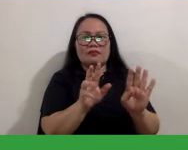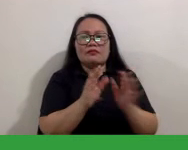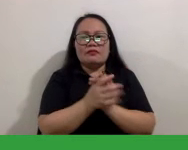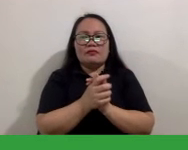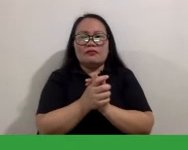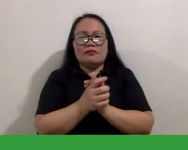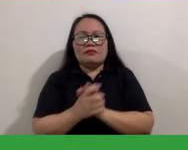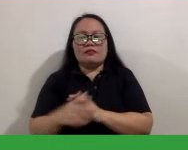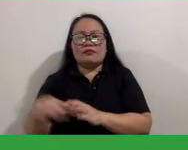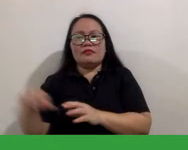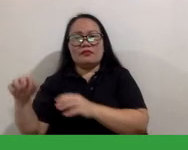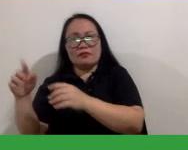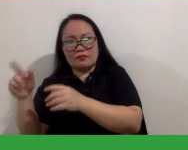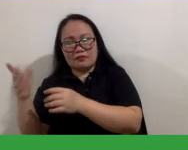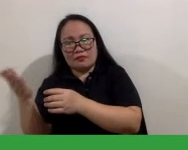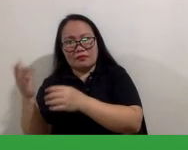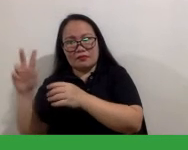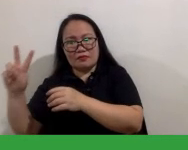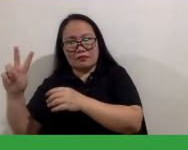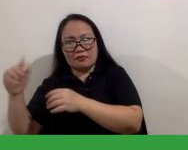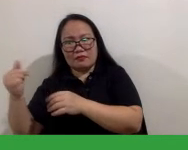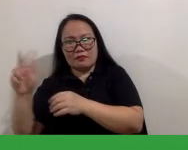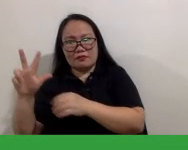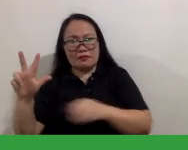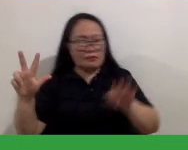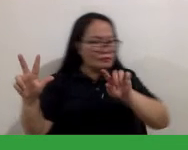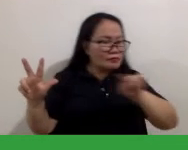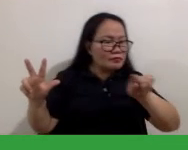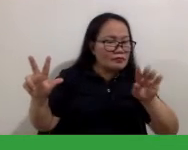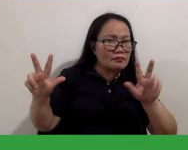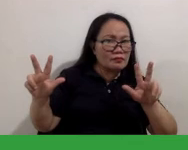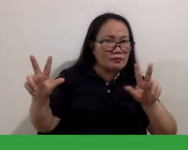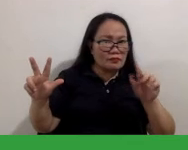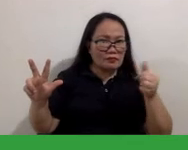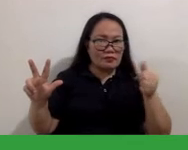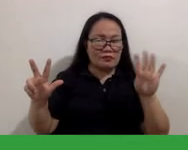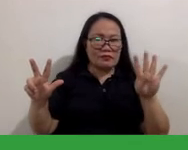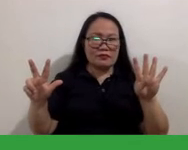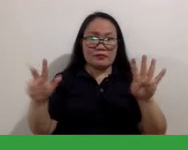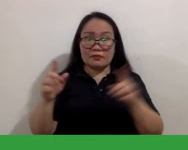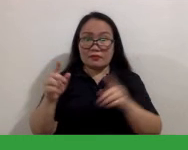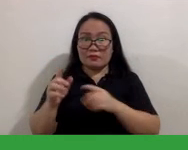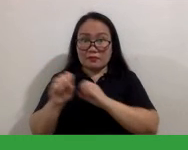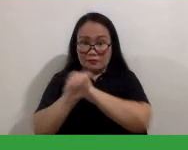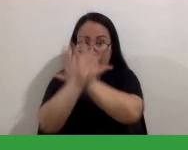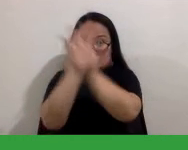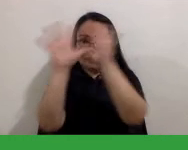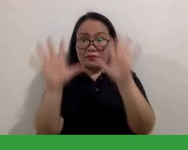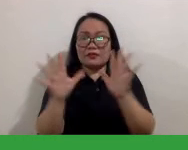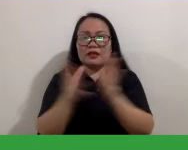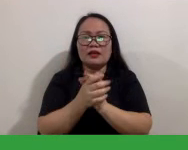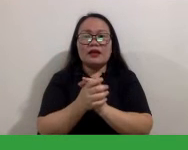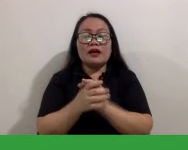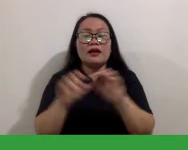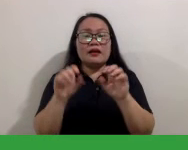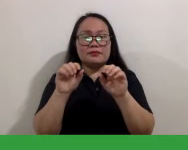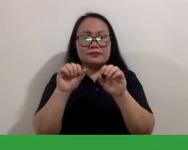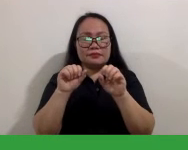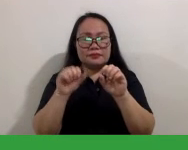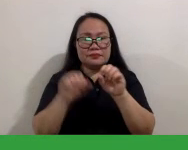ito? Dito, ang magkasama sa group ay 2 plus 3. Dito naman 3 plus 4. So, obviously, this